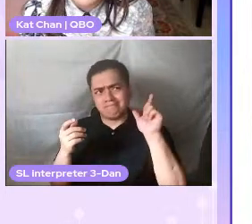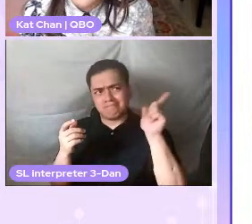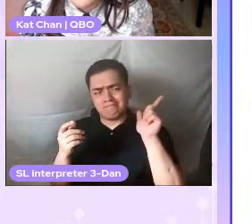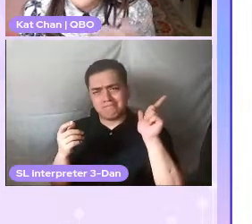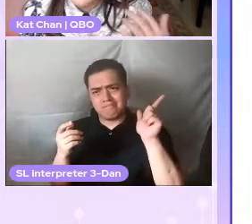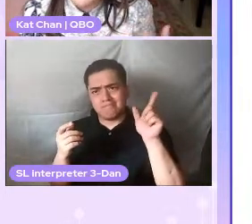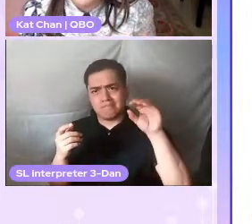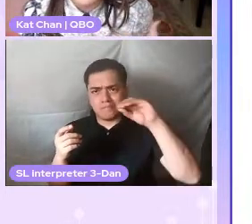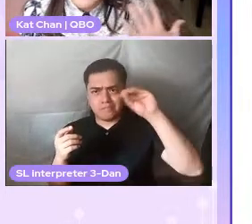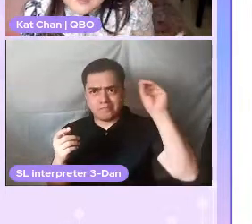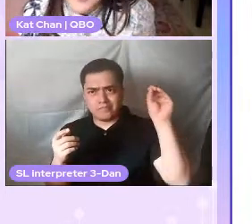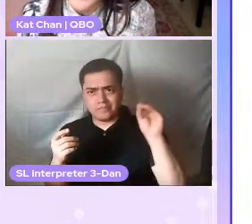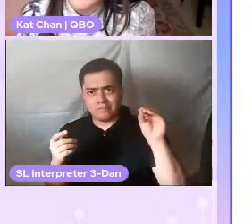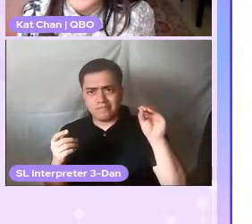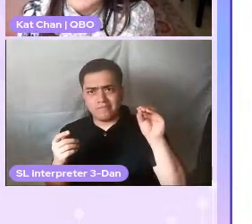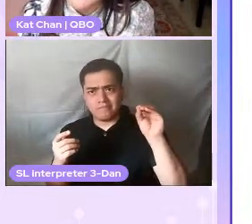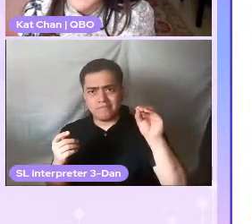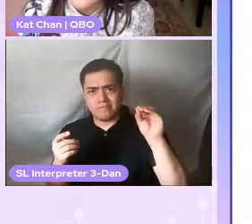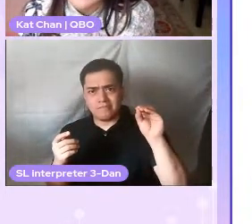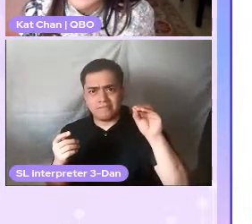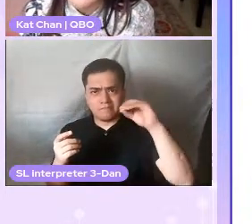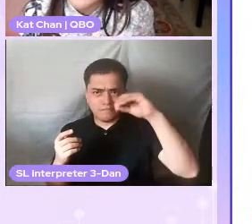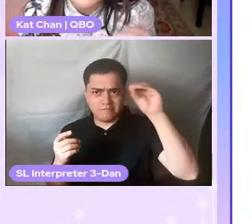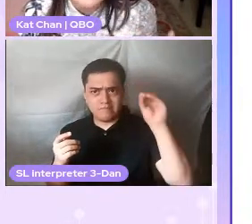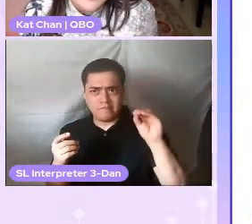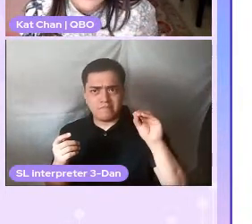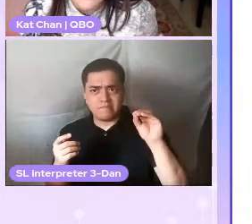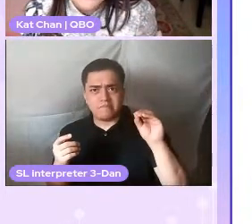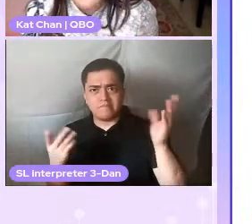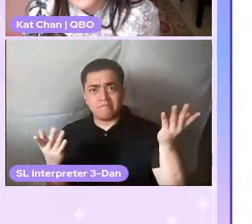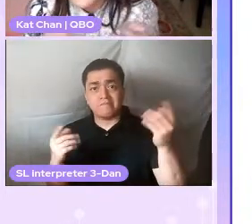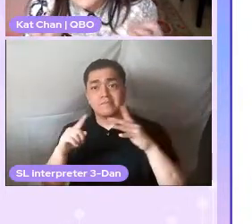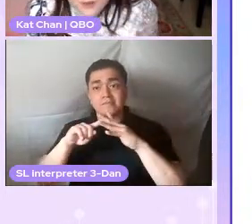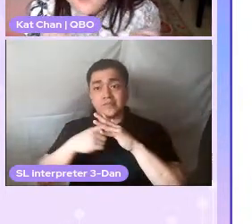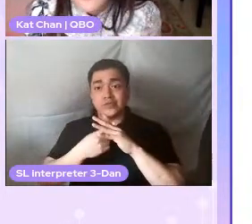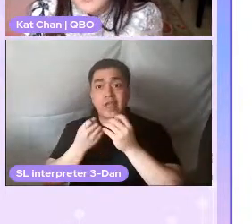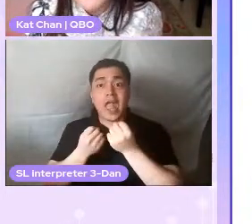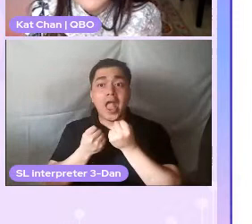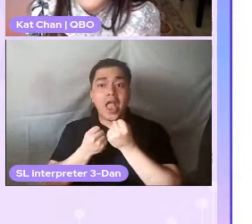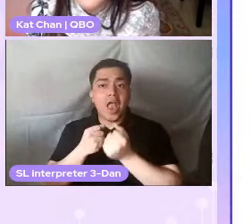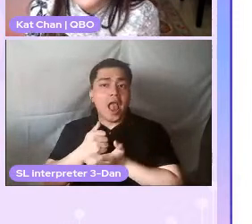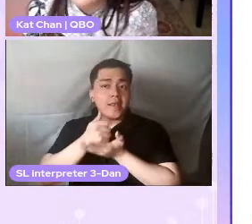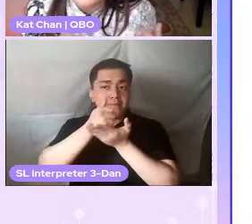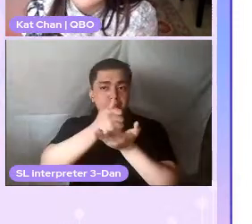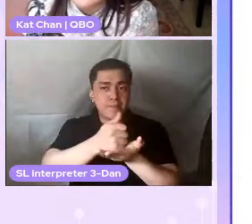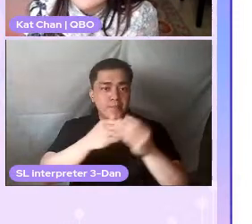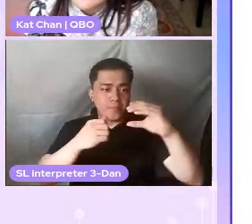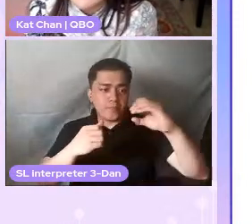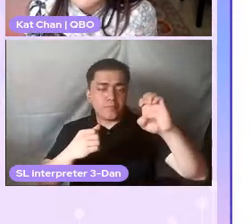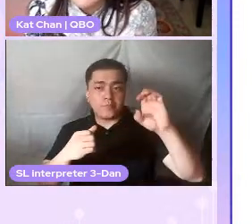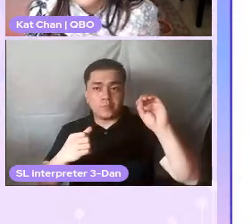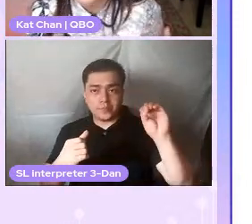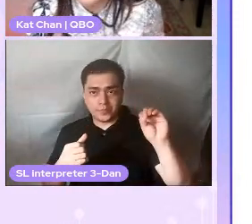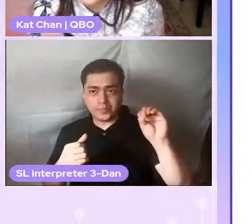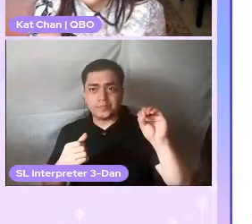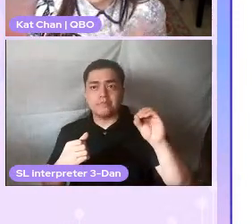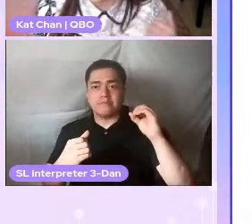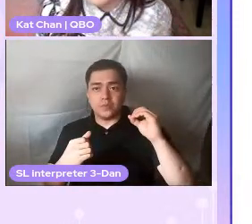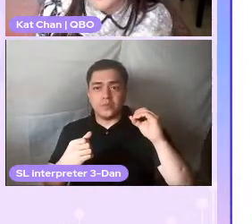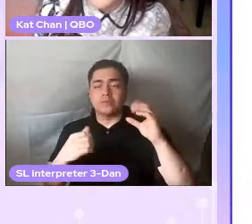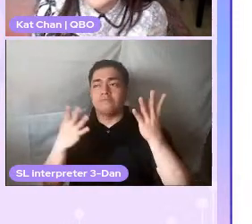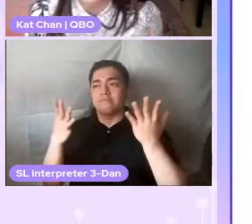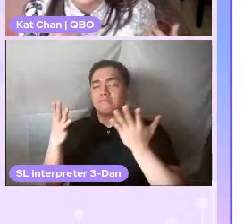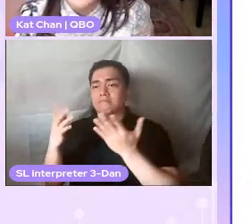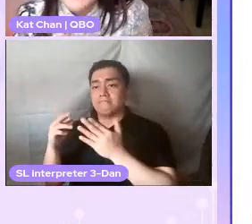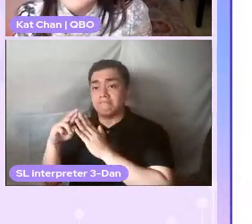the startups, the tech startups that are being founded have female CEOs. When they do have female founders, usually roles nila are in